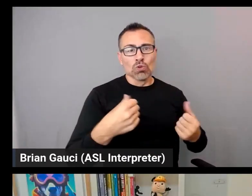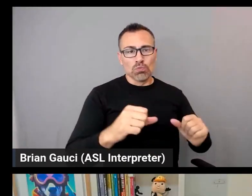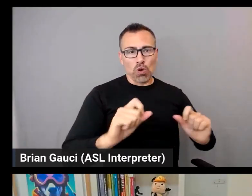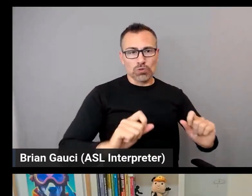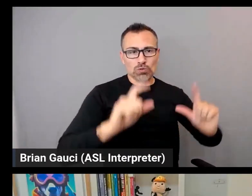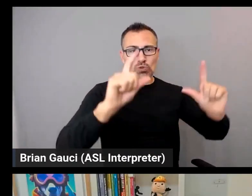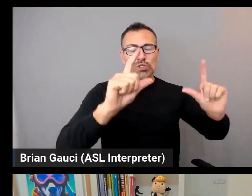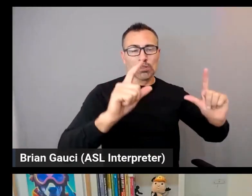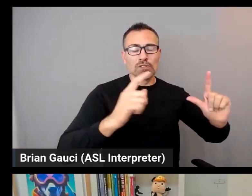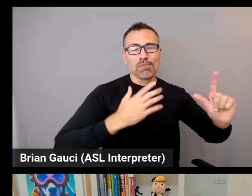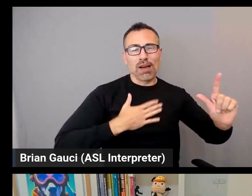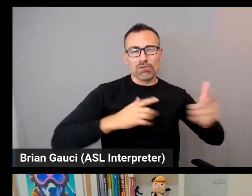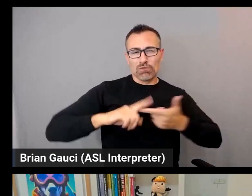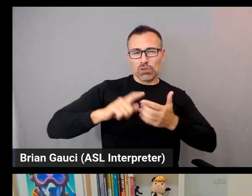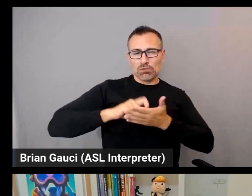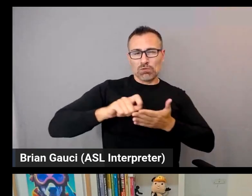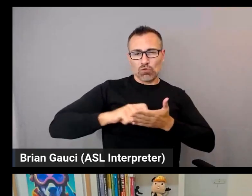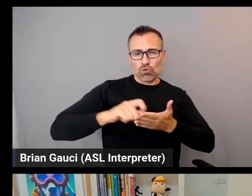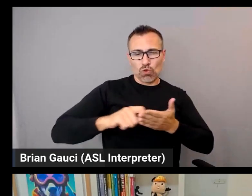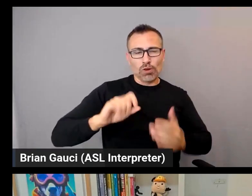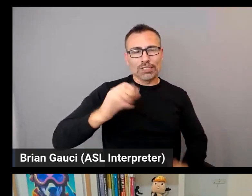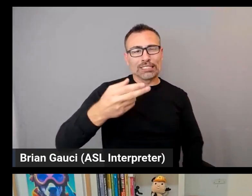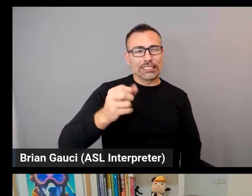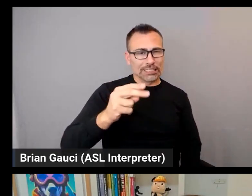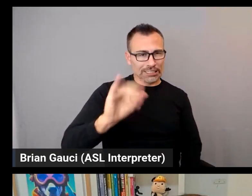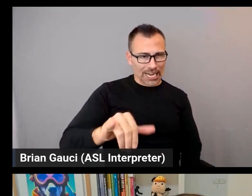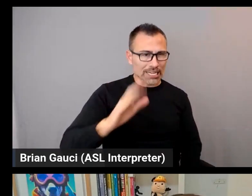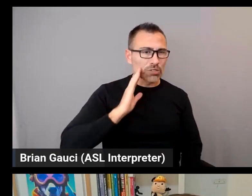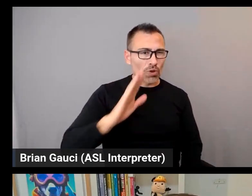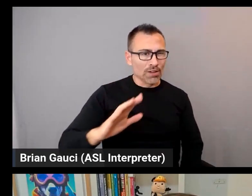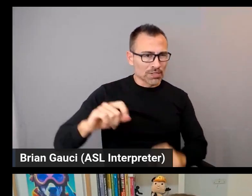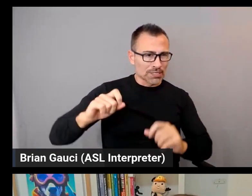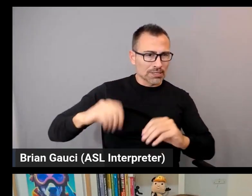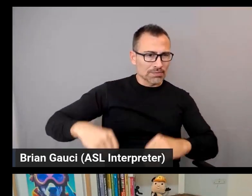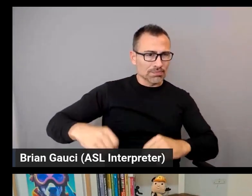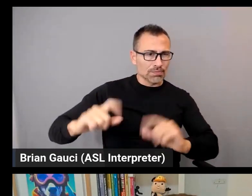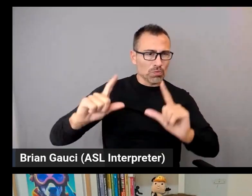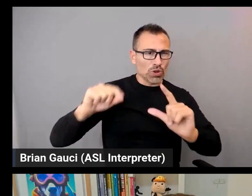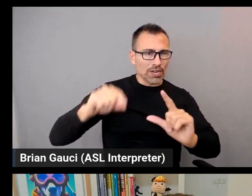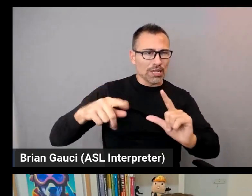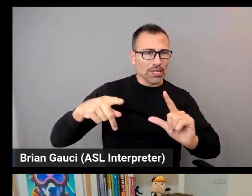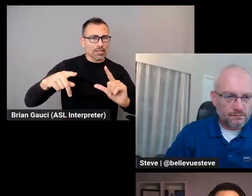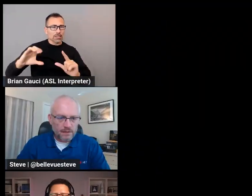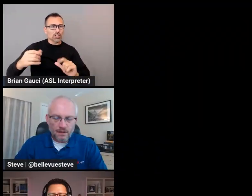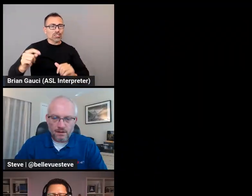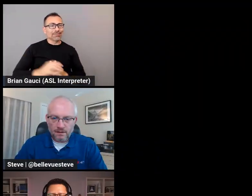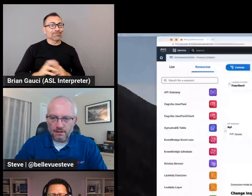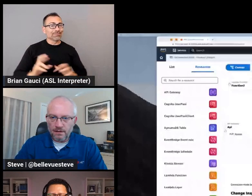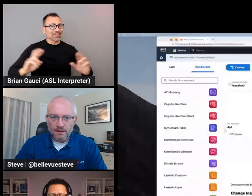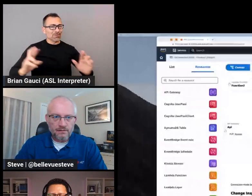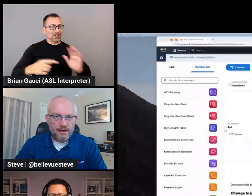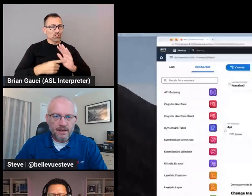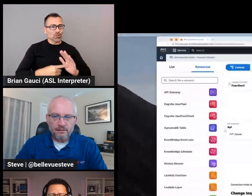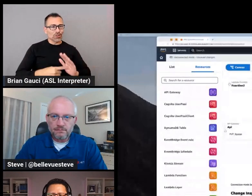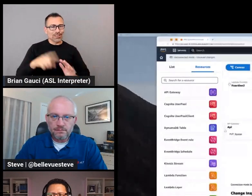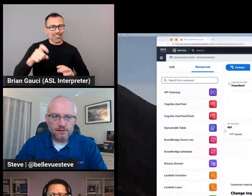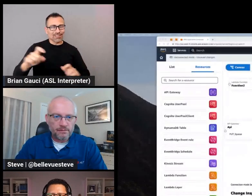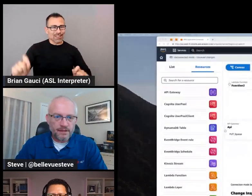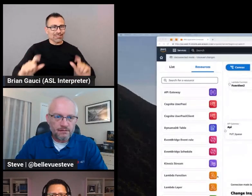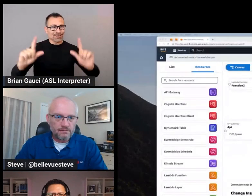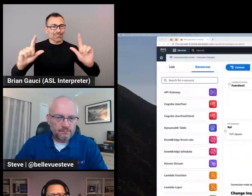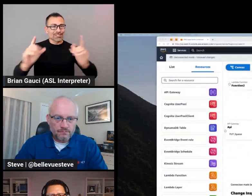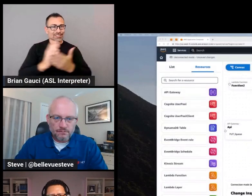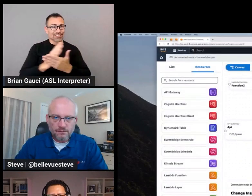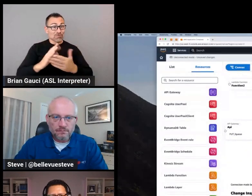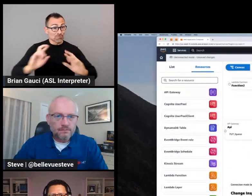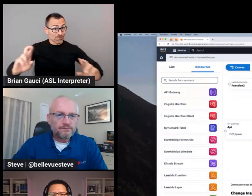So from my colleague Chani, I'm gonna read that. Okay. Well, yeah, I'm ready to show that to you. I just got to get the screen share back up. Looks like we're